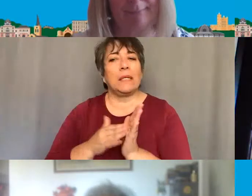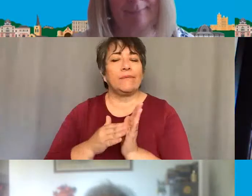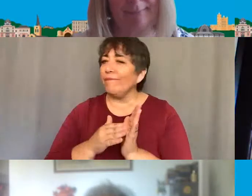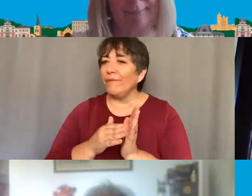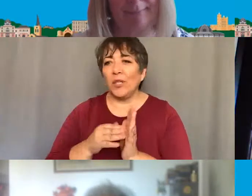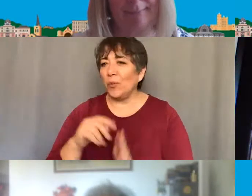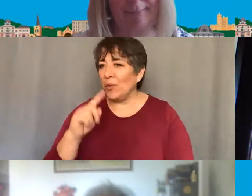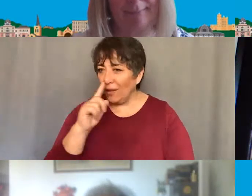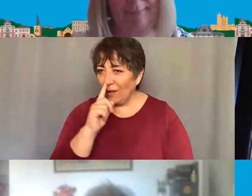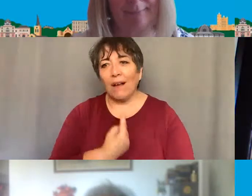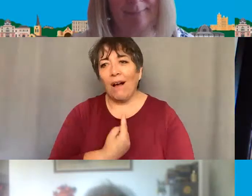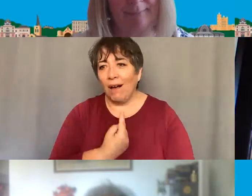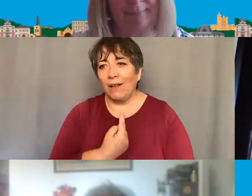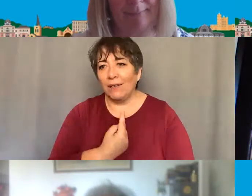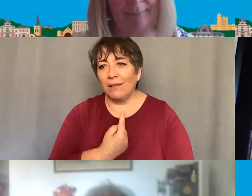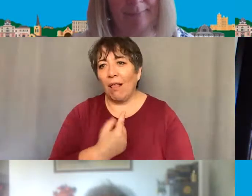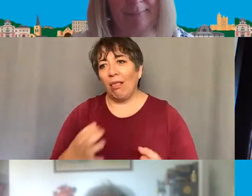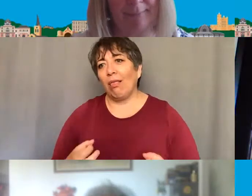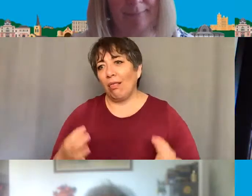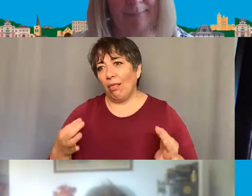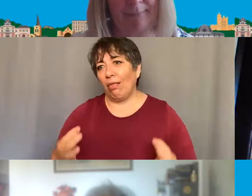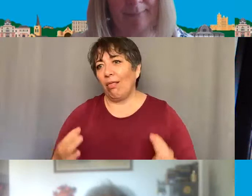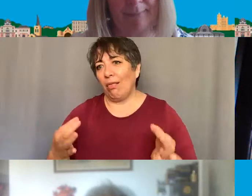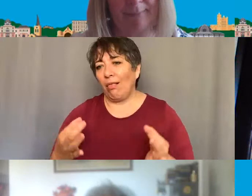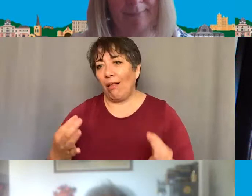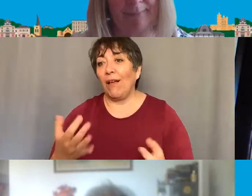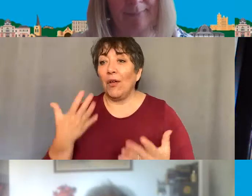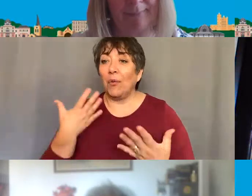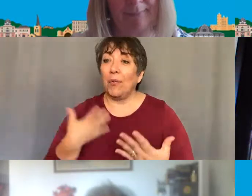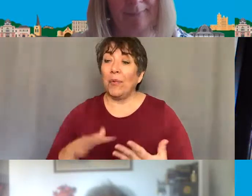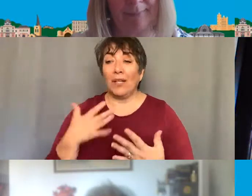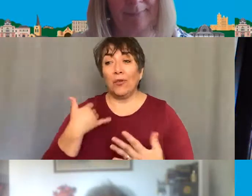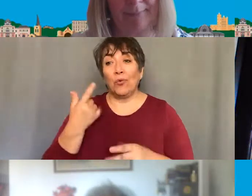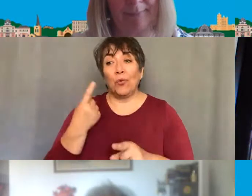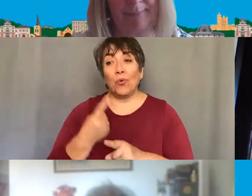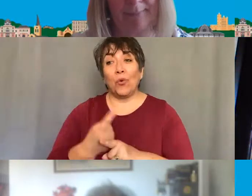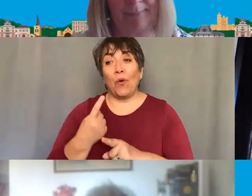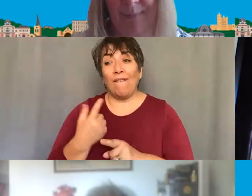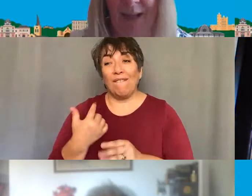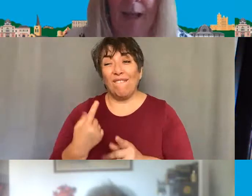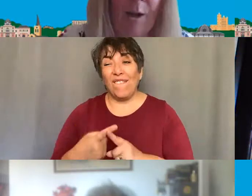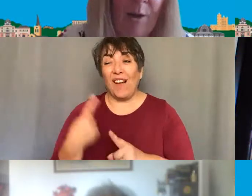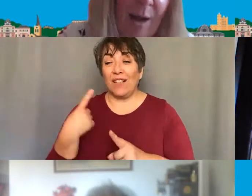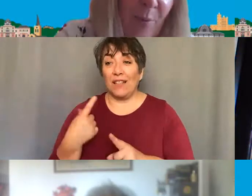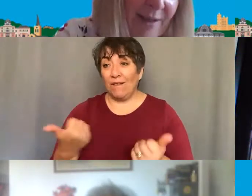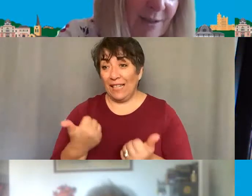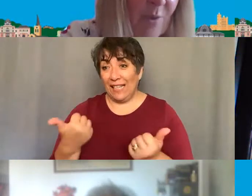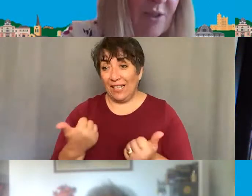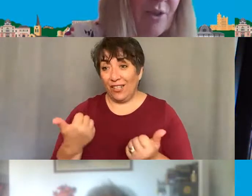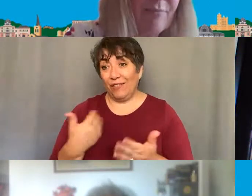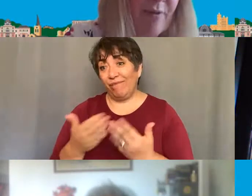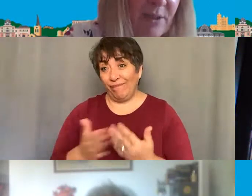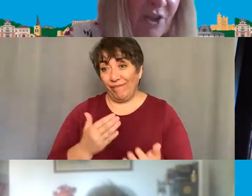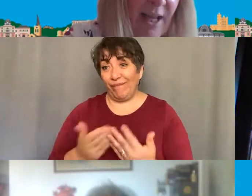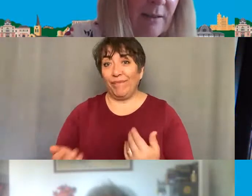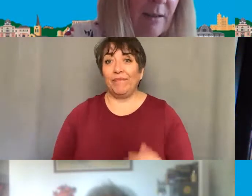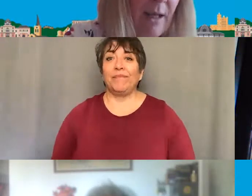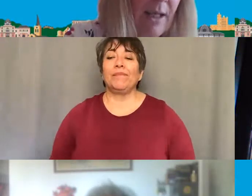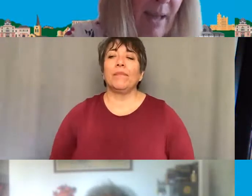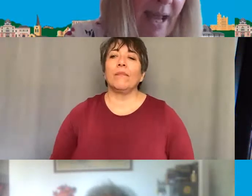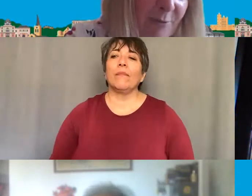the demand would you know, we would have a lot more upset patients who can't get through to the service. Oh, and we've had a question